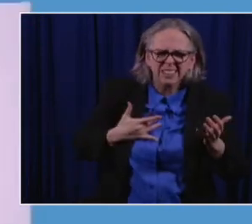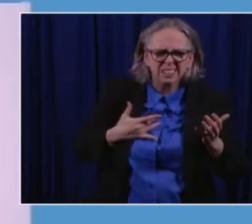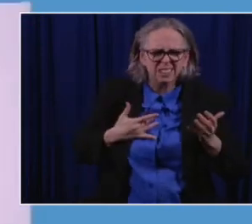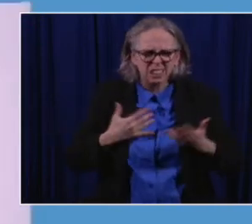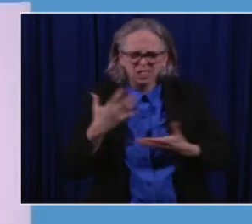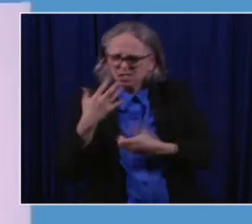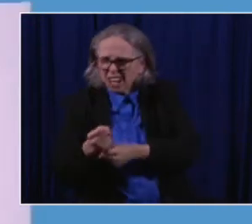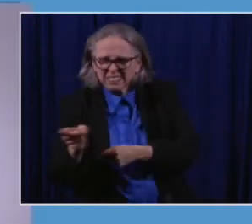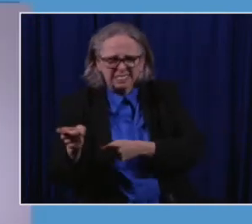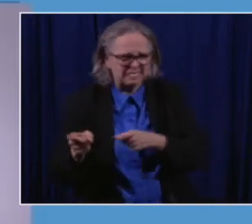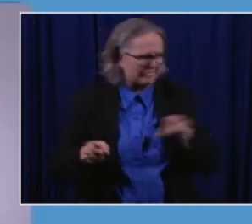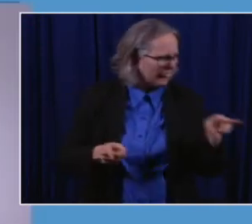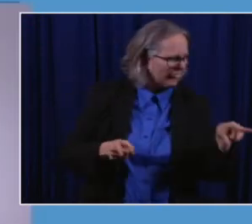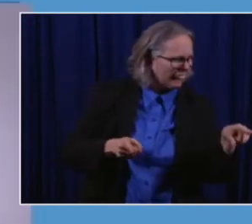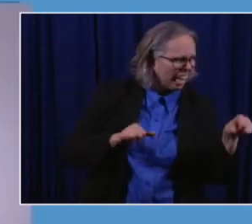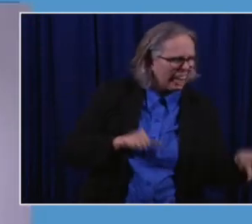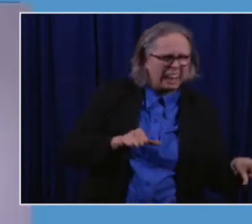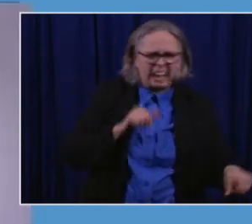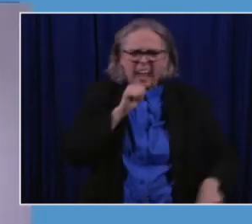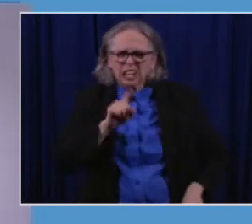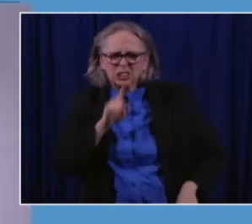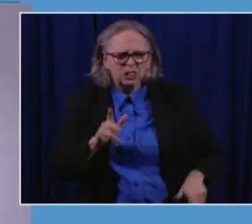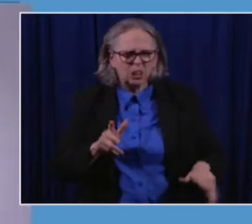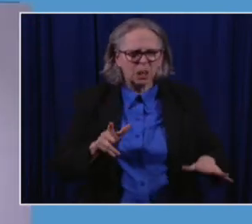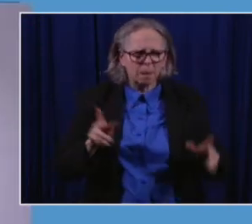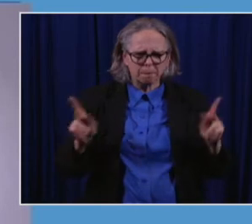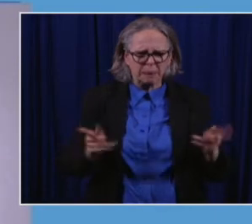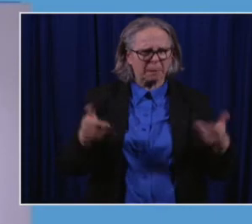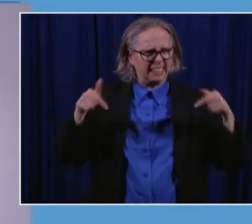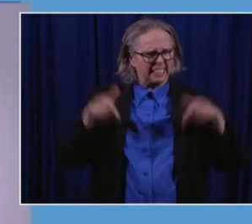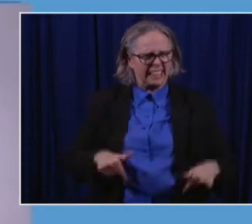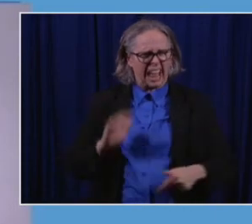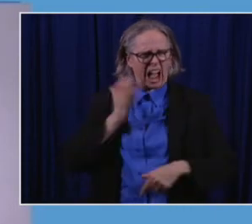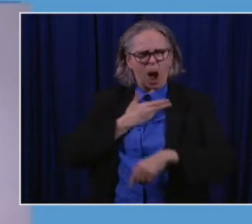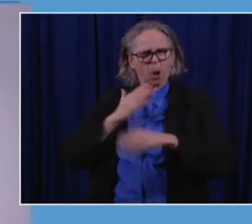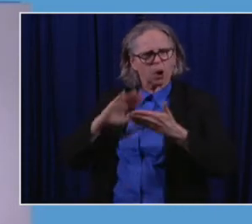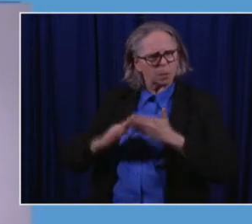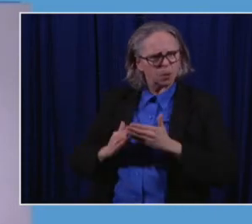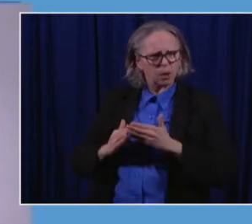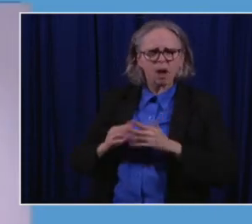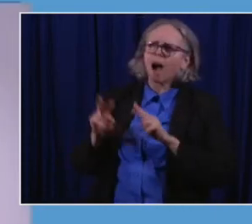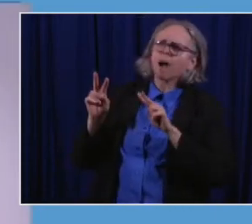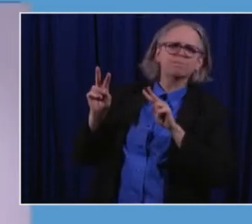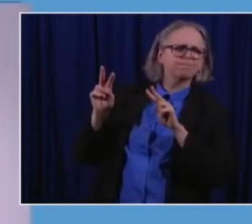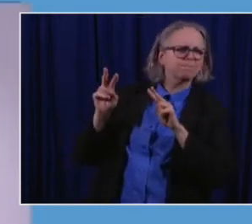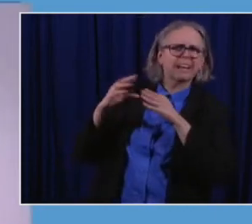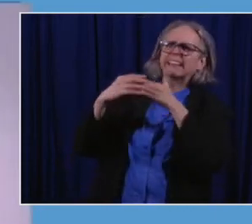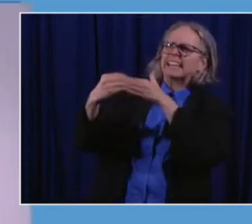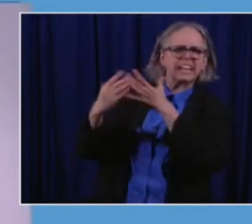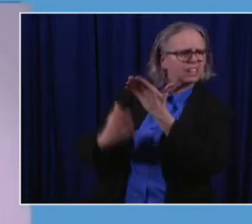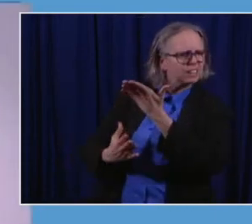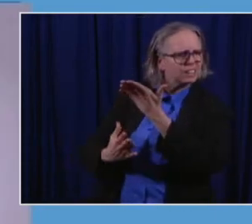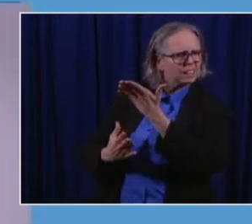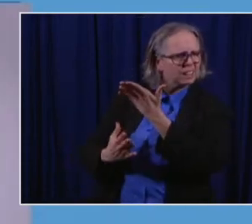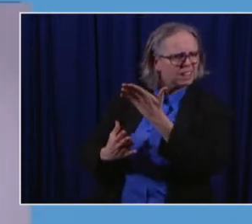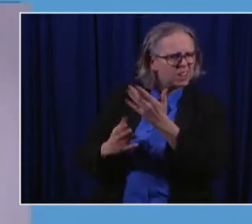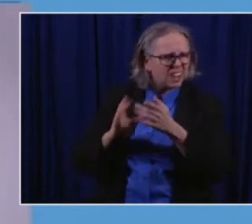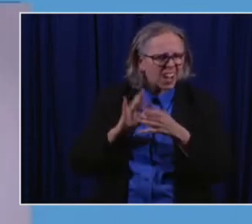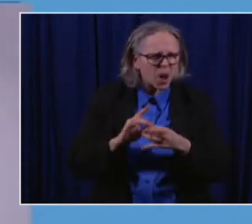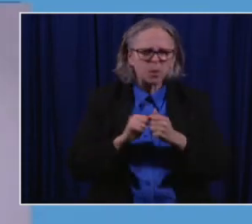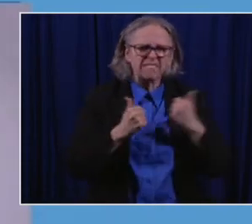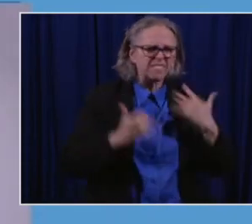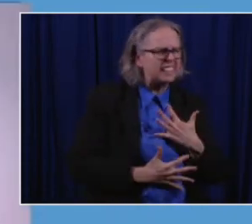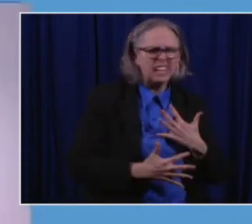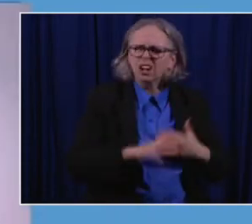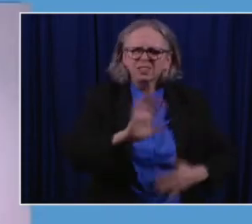are people right here in our own community we can turn to for guidance. This isn't about fear. But we need to take this seriously. We need to do